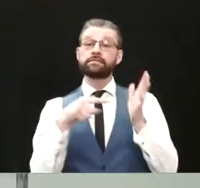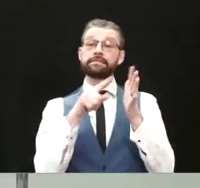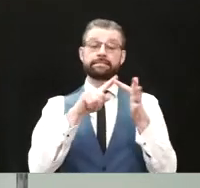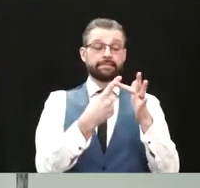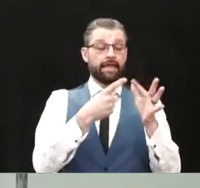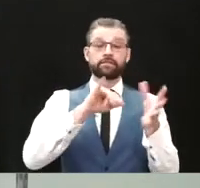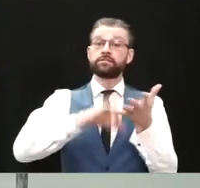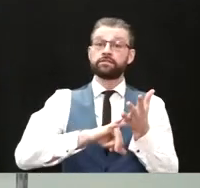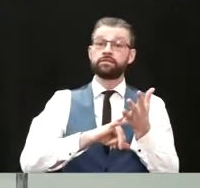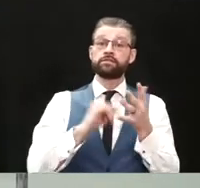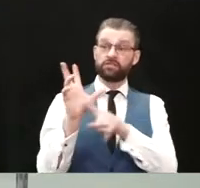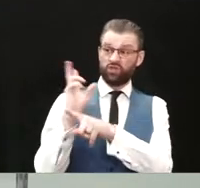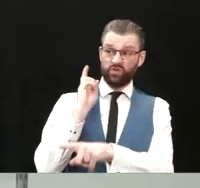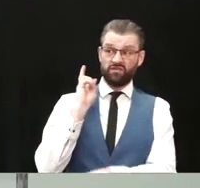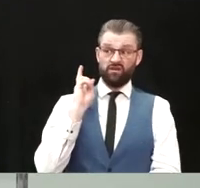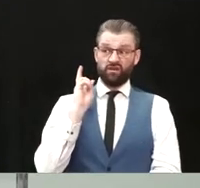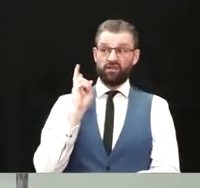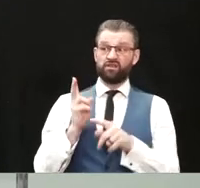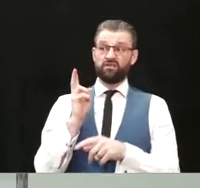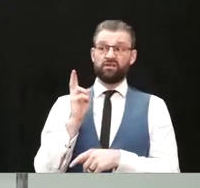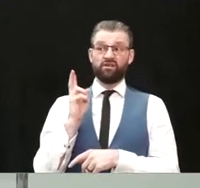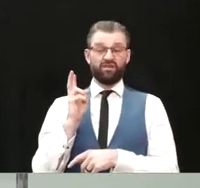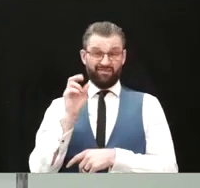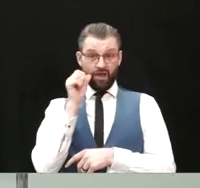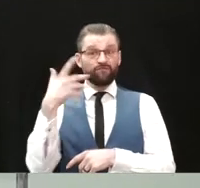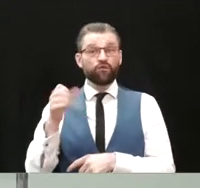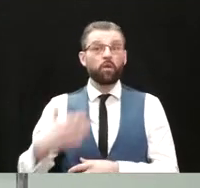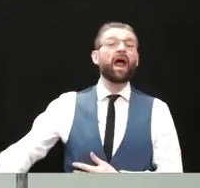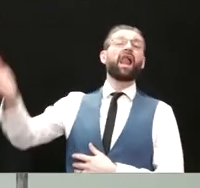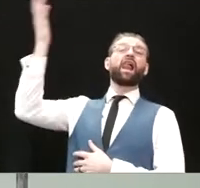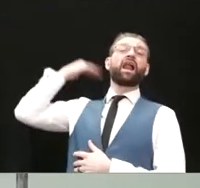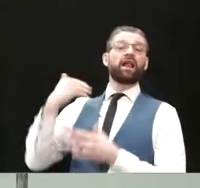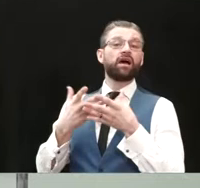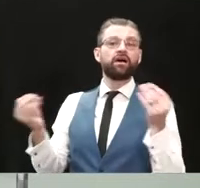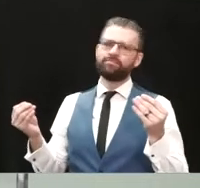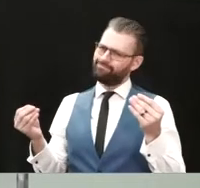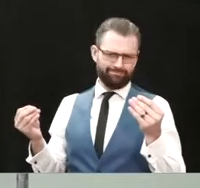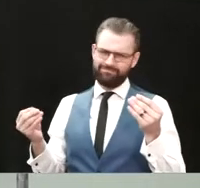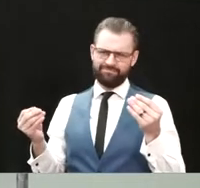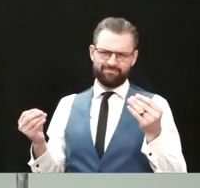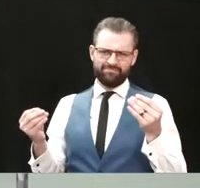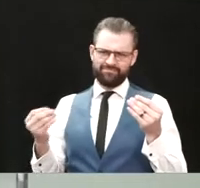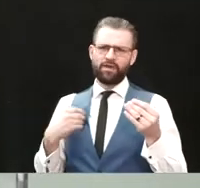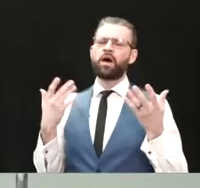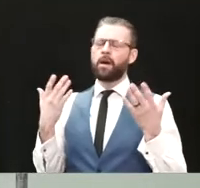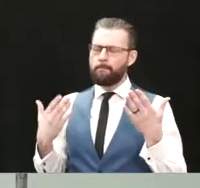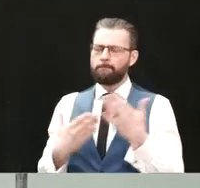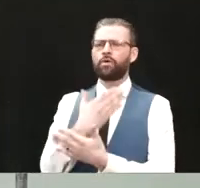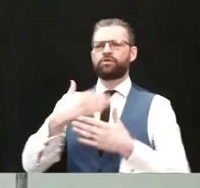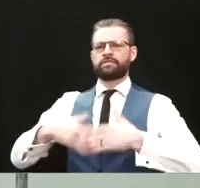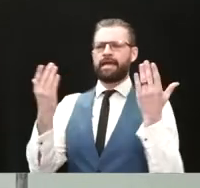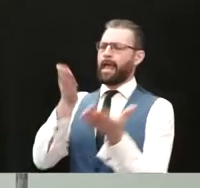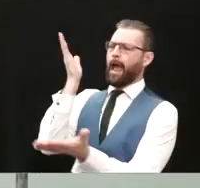ago sadly demonstrated, it is not a relic of the past. Rather, it is a modern day